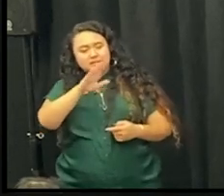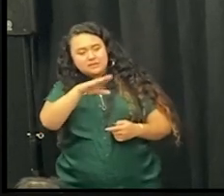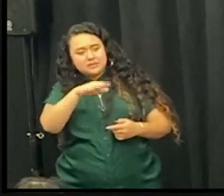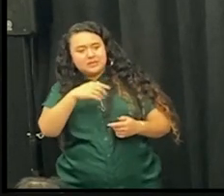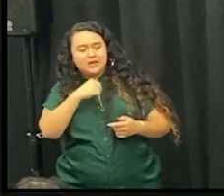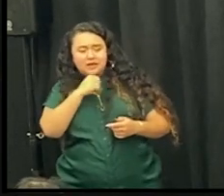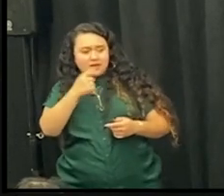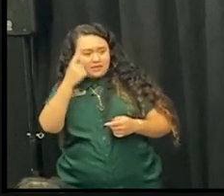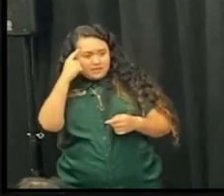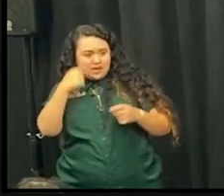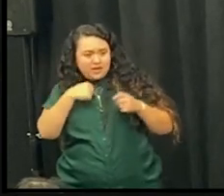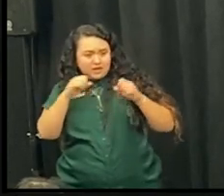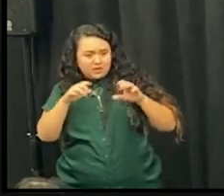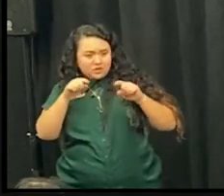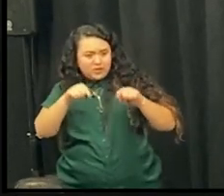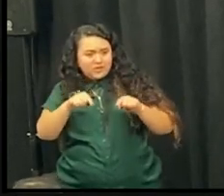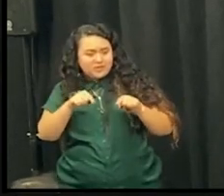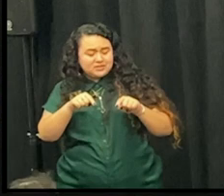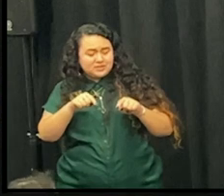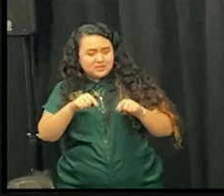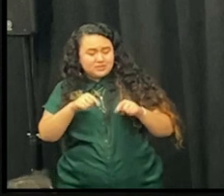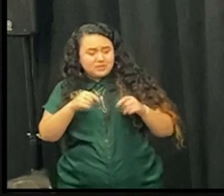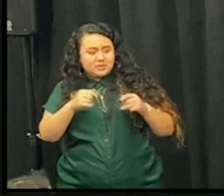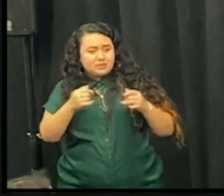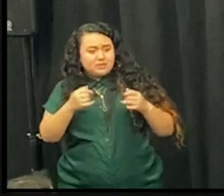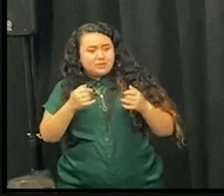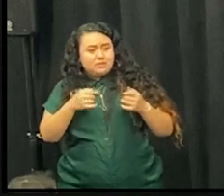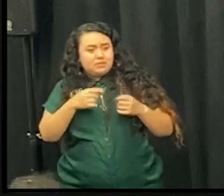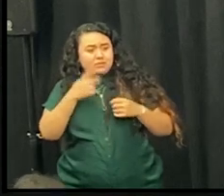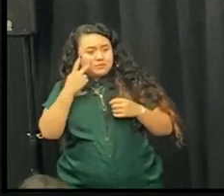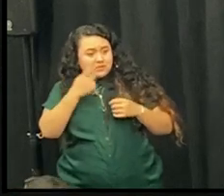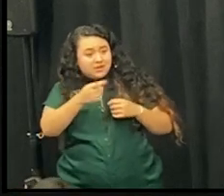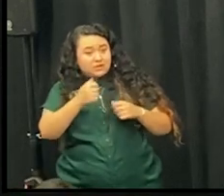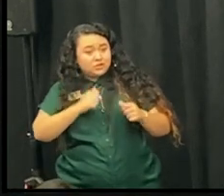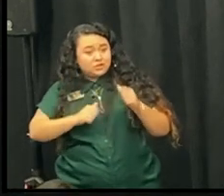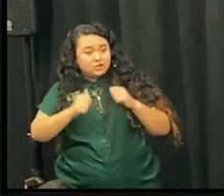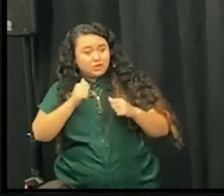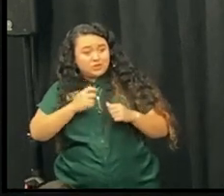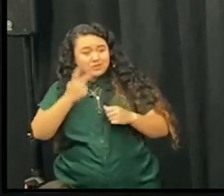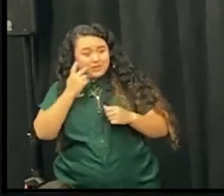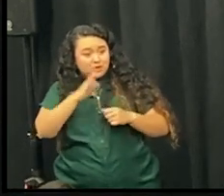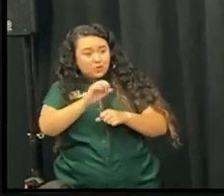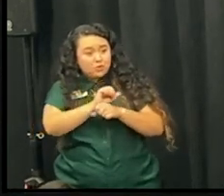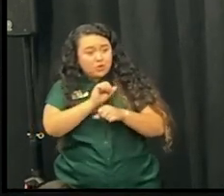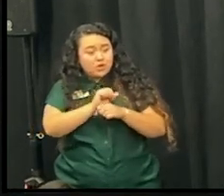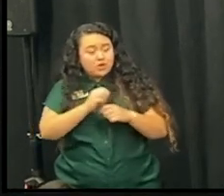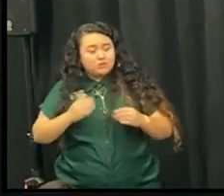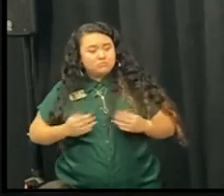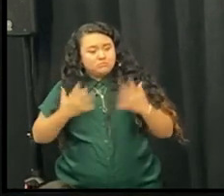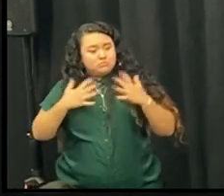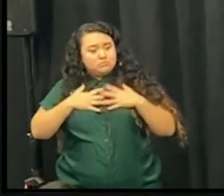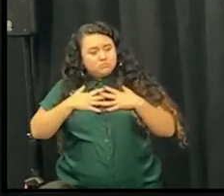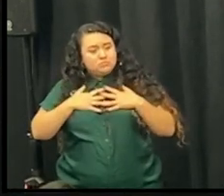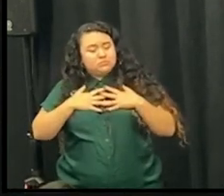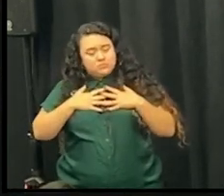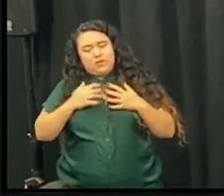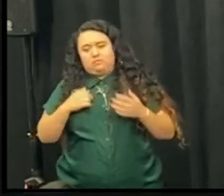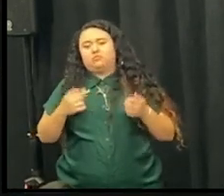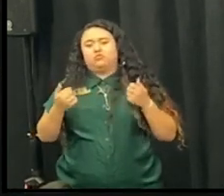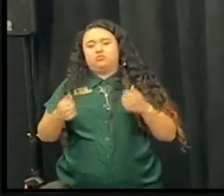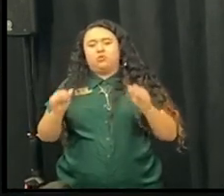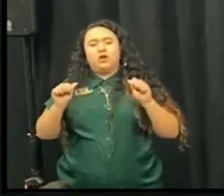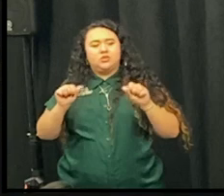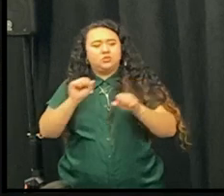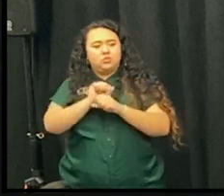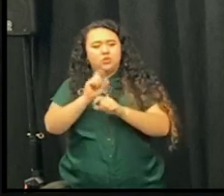I didn't think that I can do this, but seeing the show and seeing your work encouraged me to try to